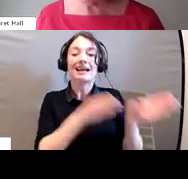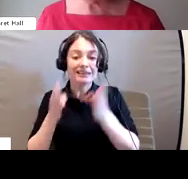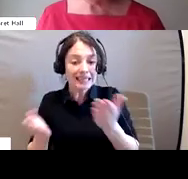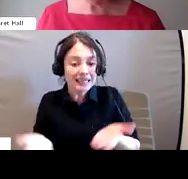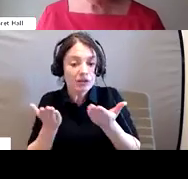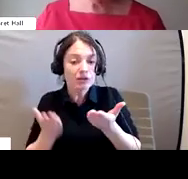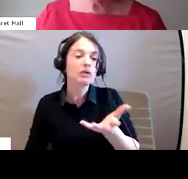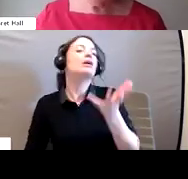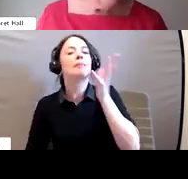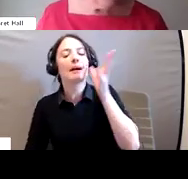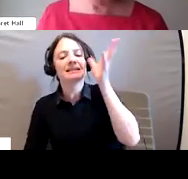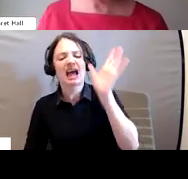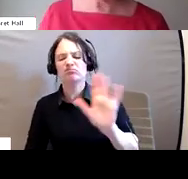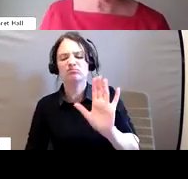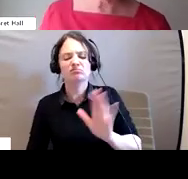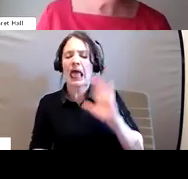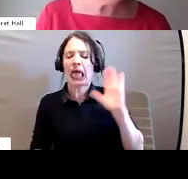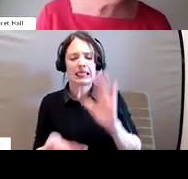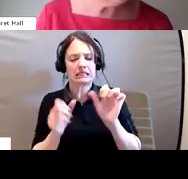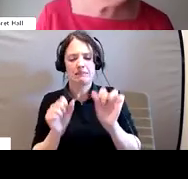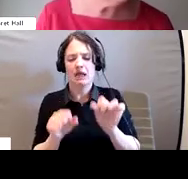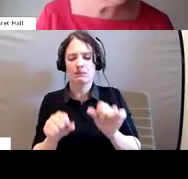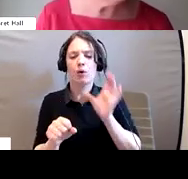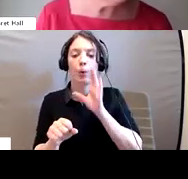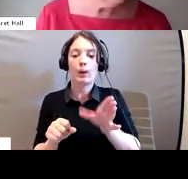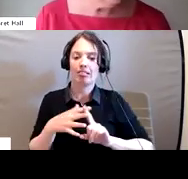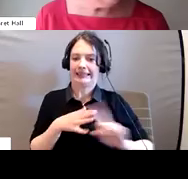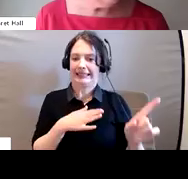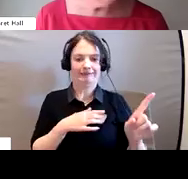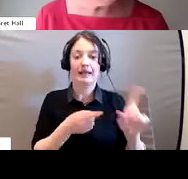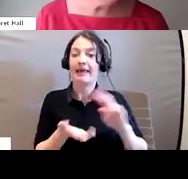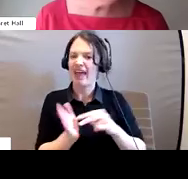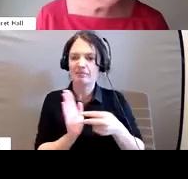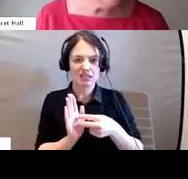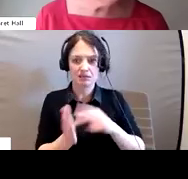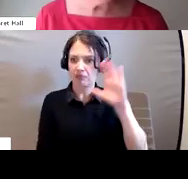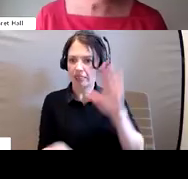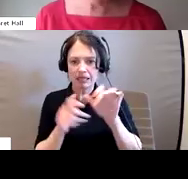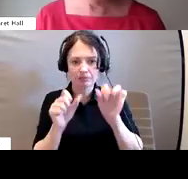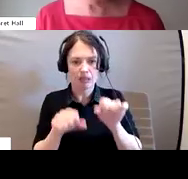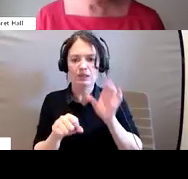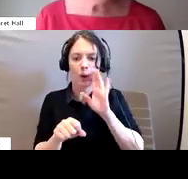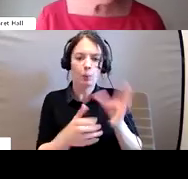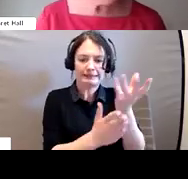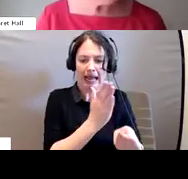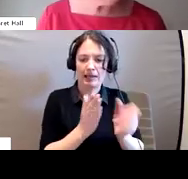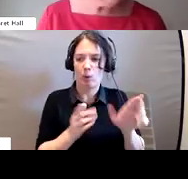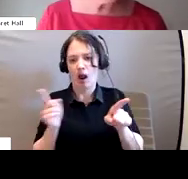less likely for all of these reasons to extricate themselves from that family relationship.